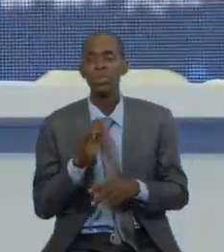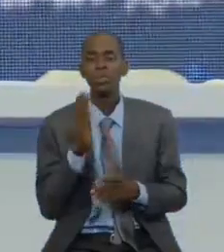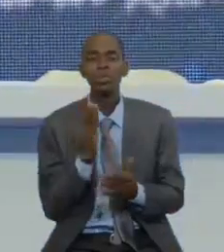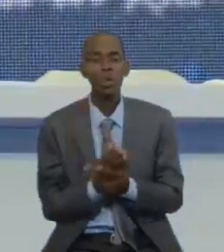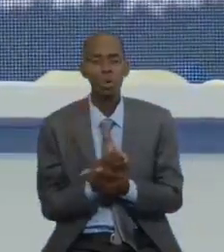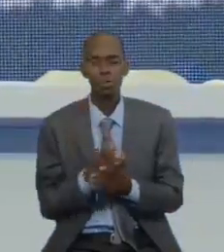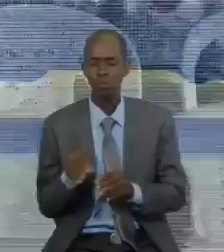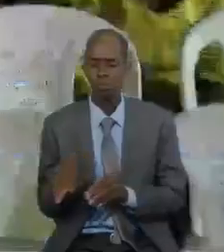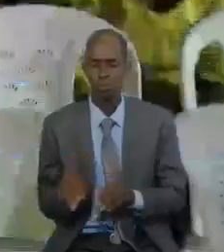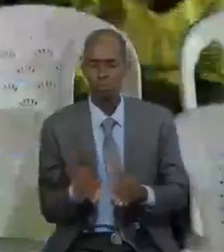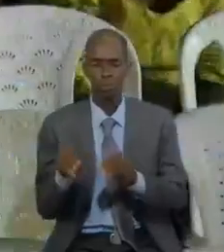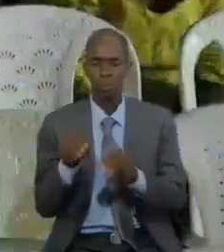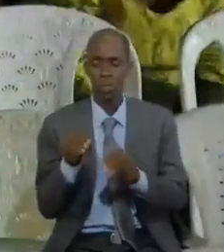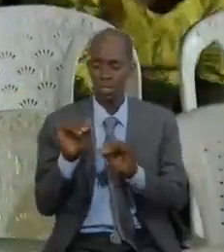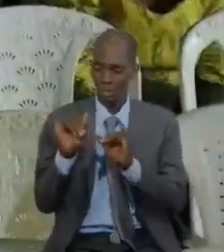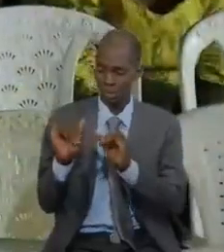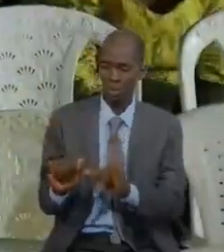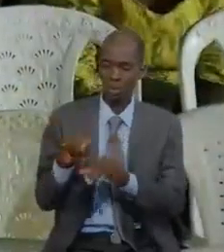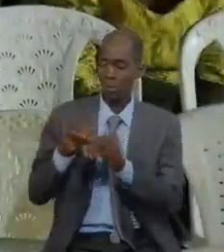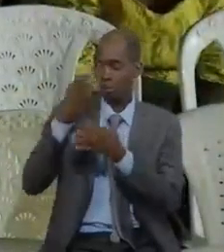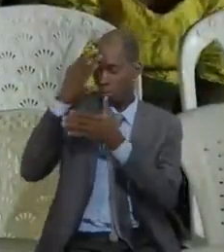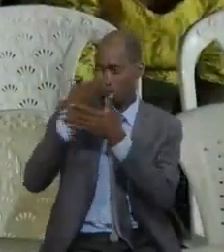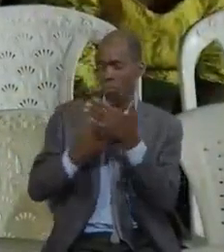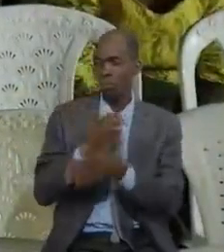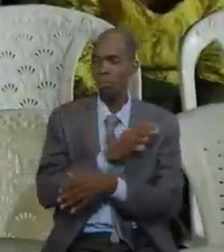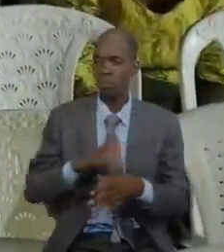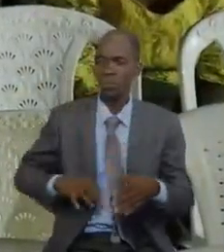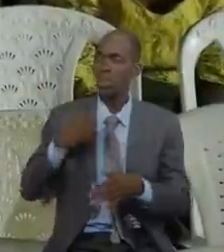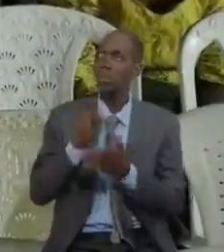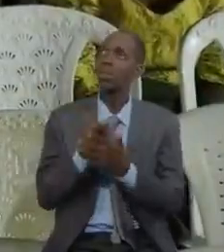Stay in front of Christ and say, Lord, I come, I